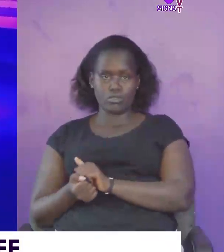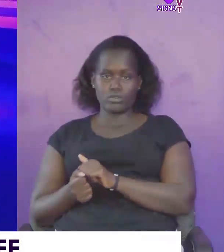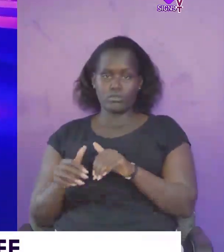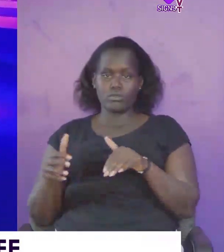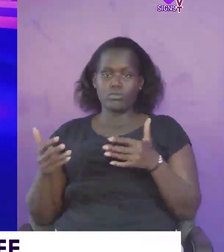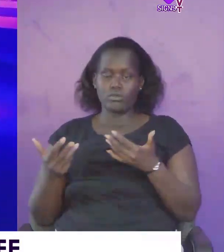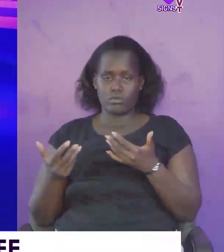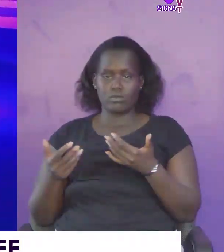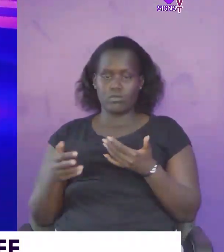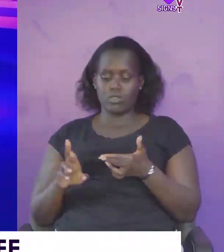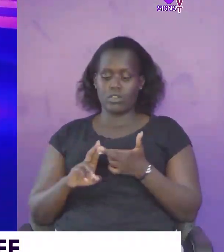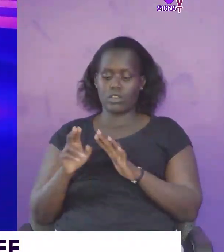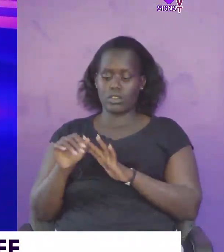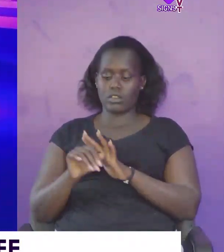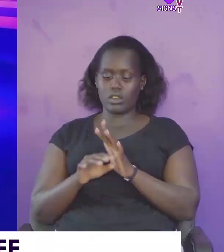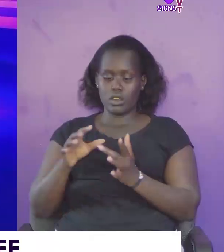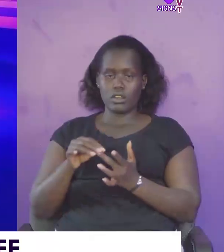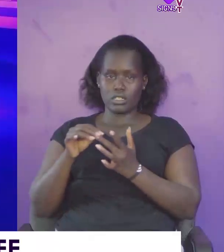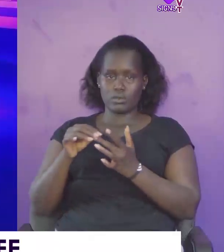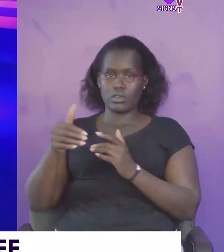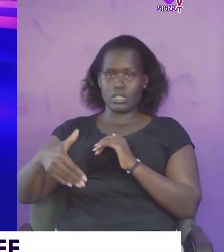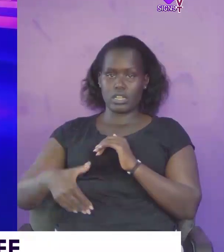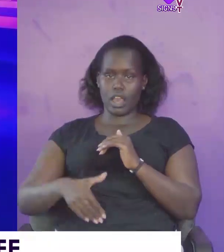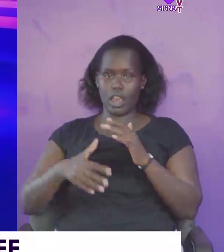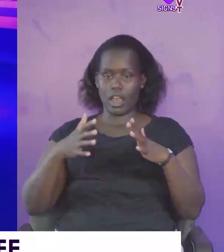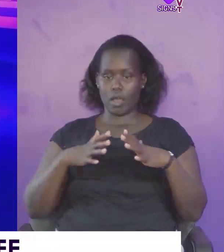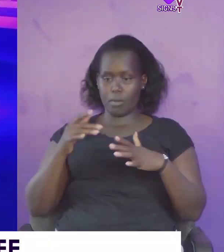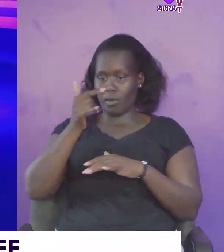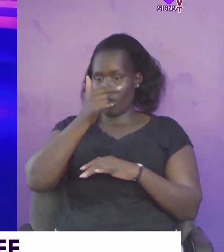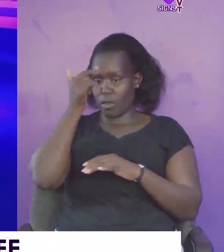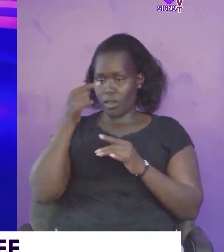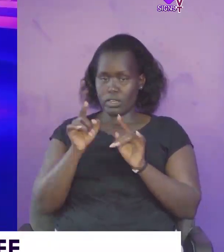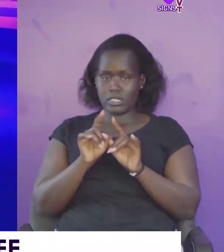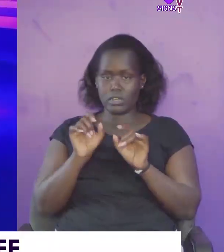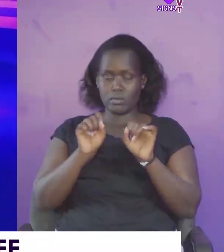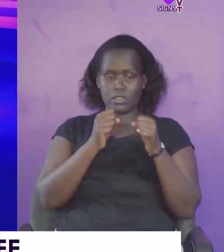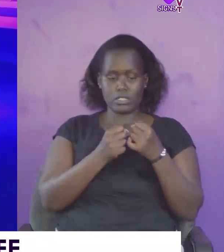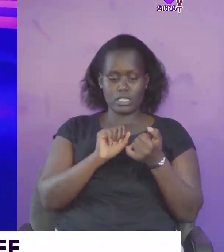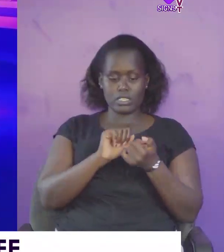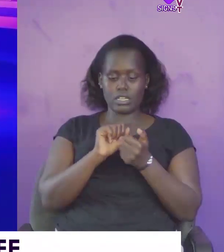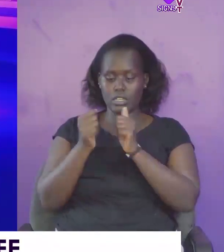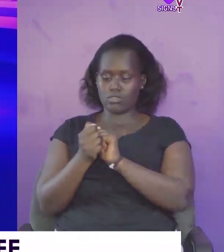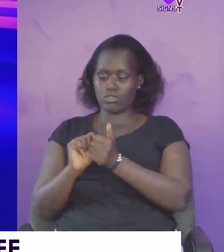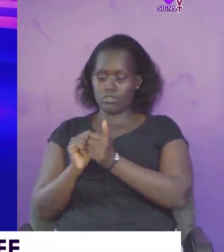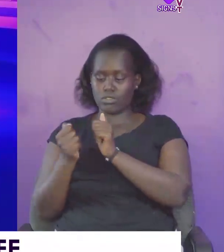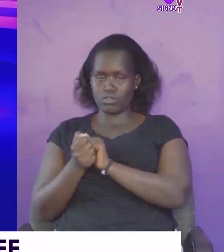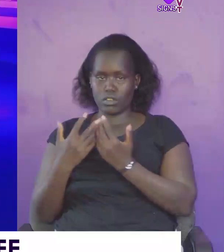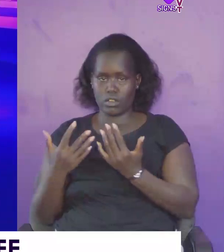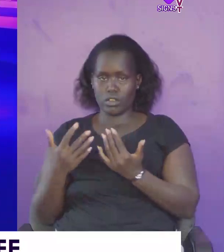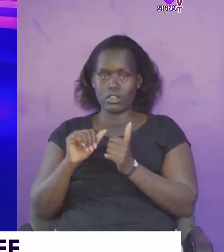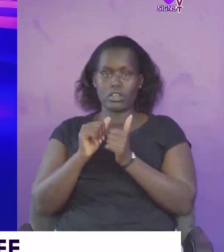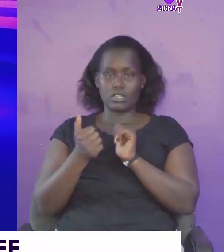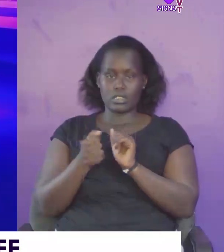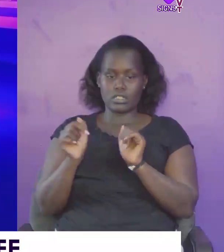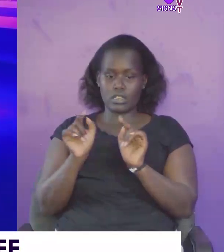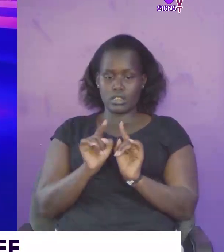of relationships, especially among the young people. Kwa sababu pia the society keeps changing, the dynamics keep changing. Yeah. At the height